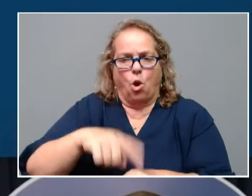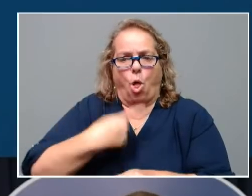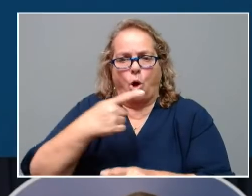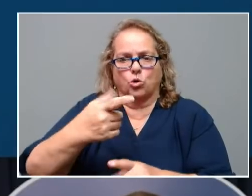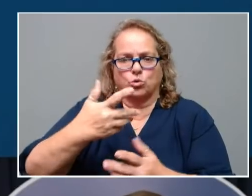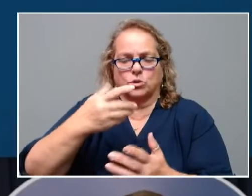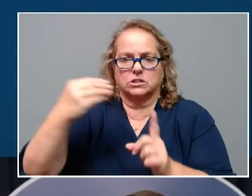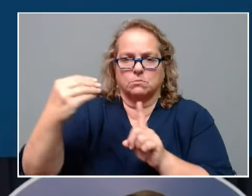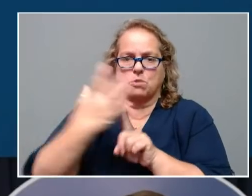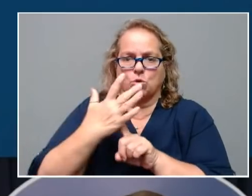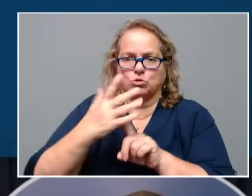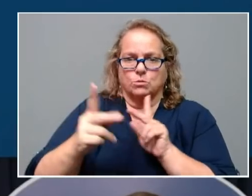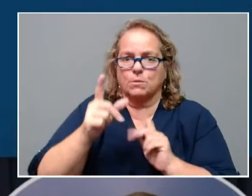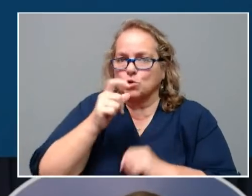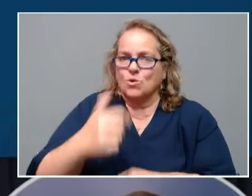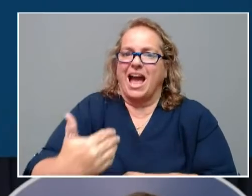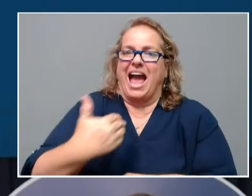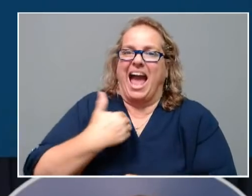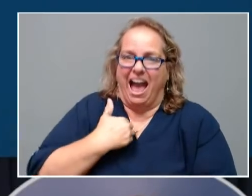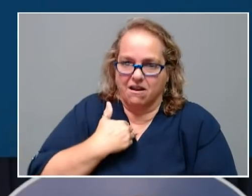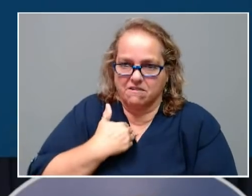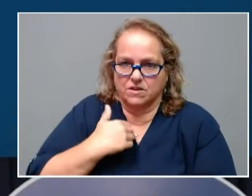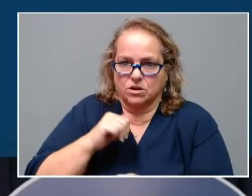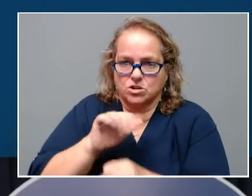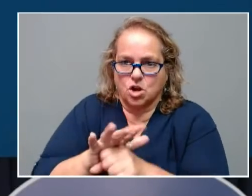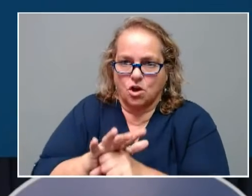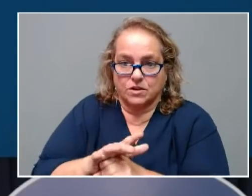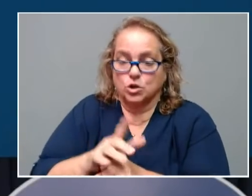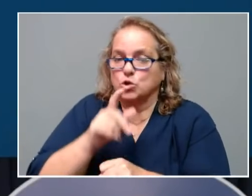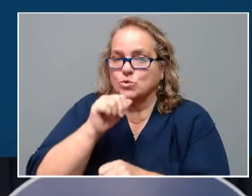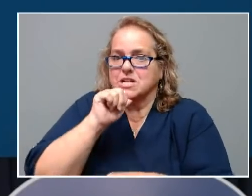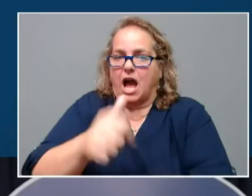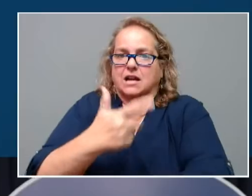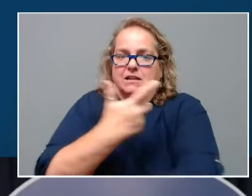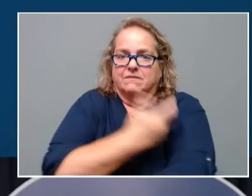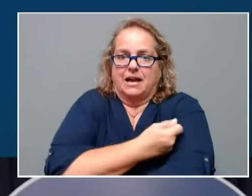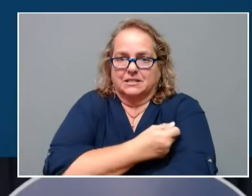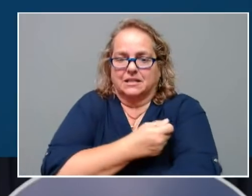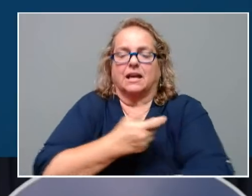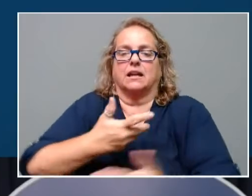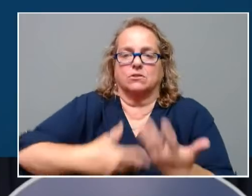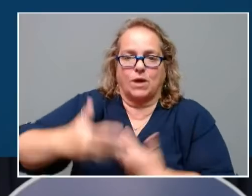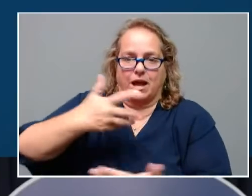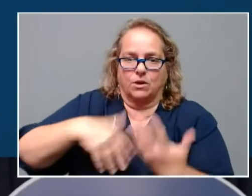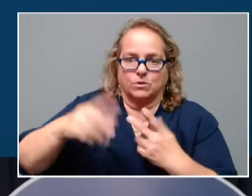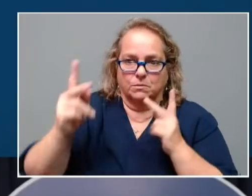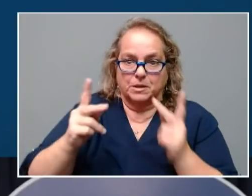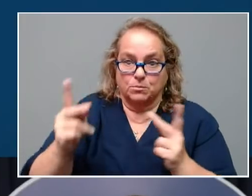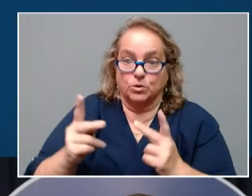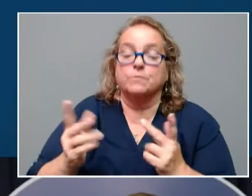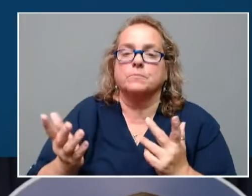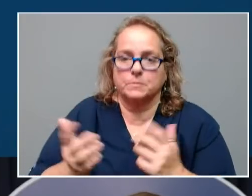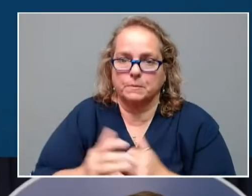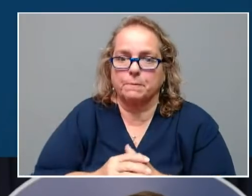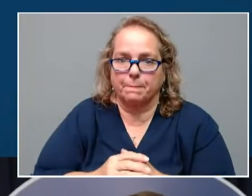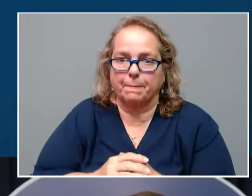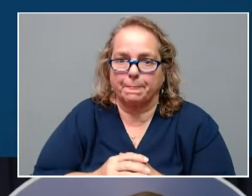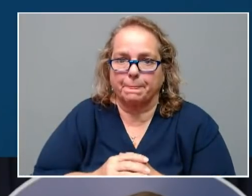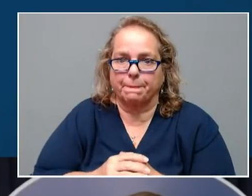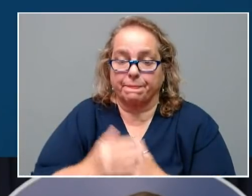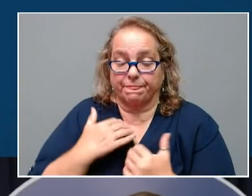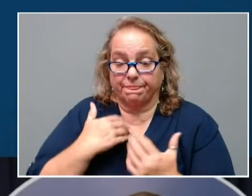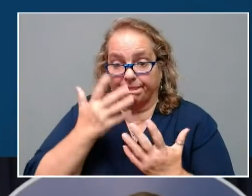COVID, oftentimes being unvaccinated. I sadly know a story of someone that I knew